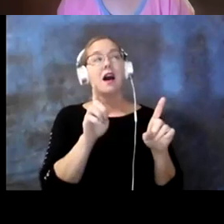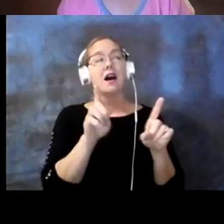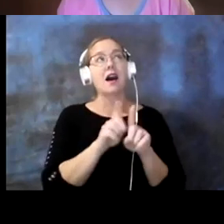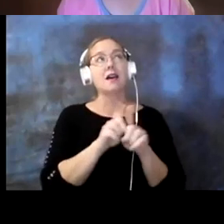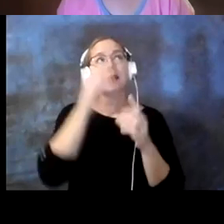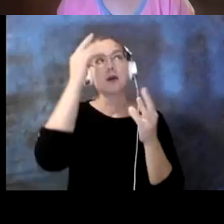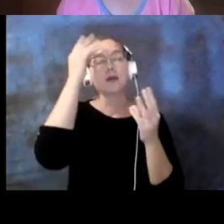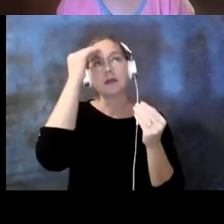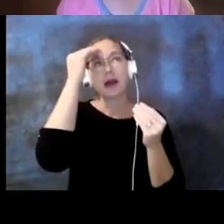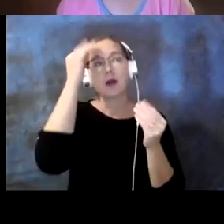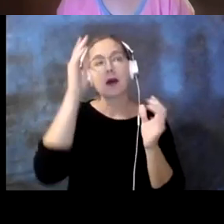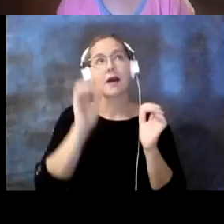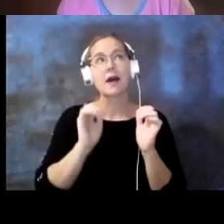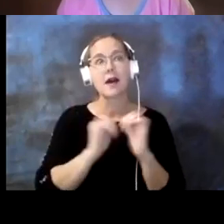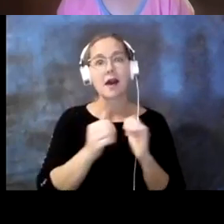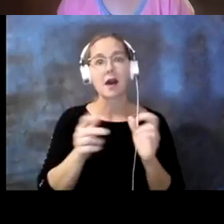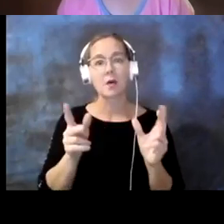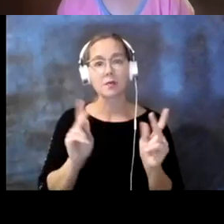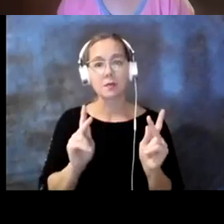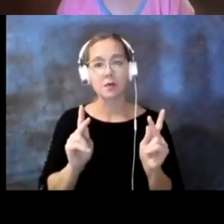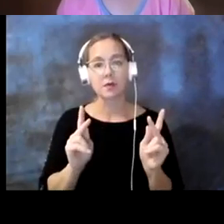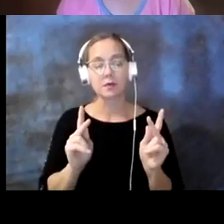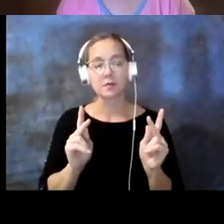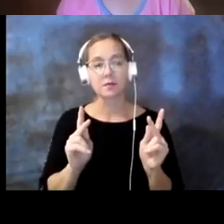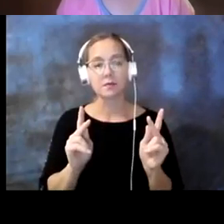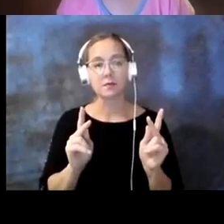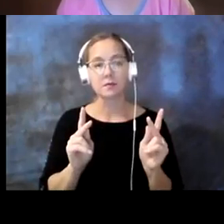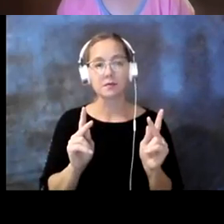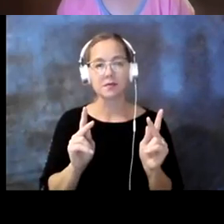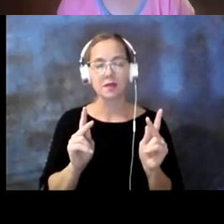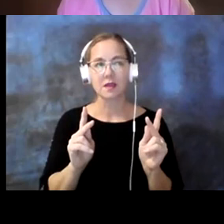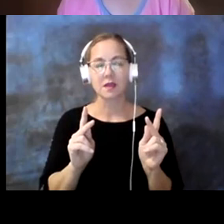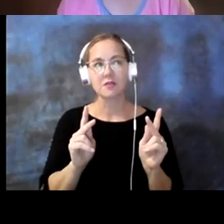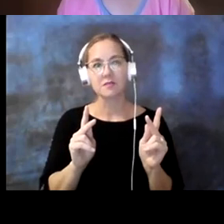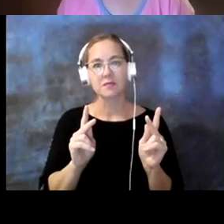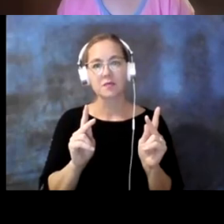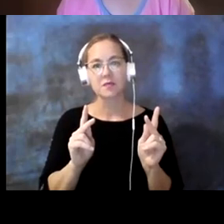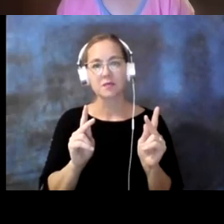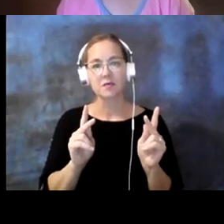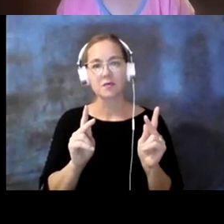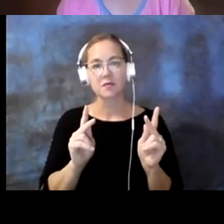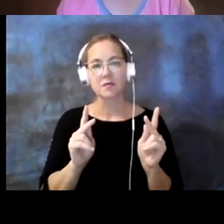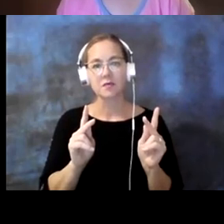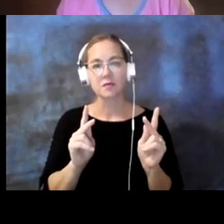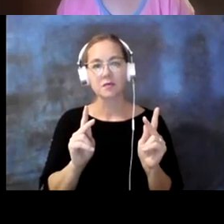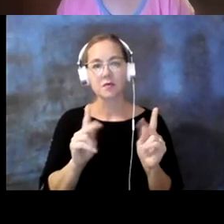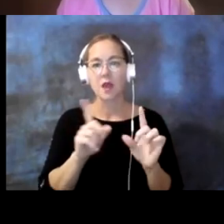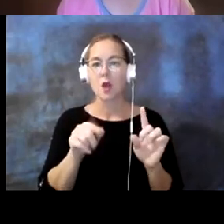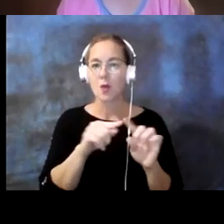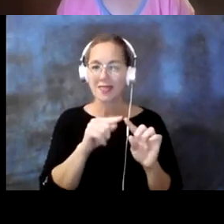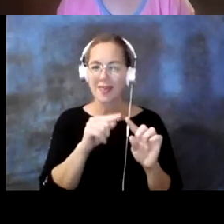how people tend to, when it comes to disability, sometimes they